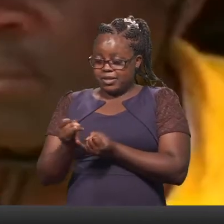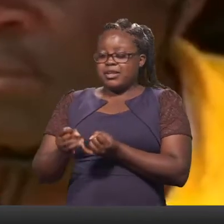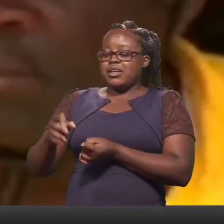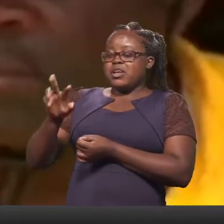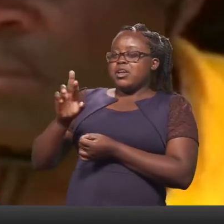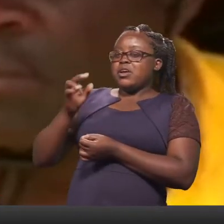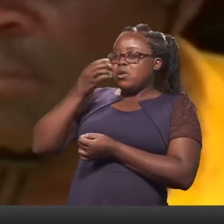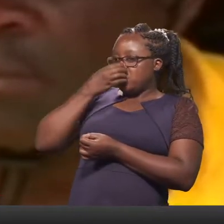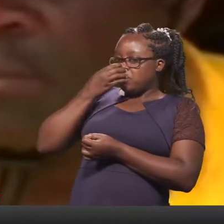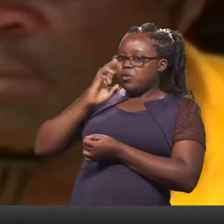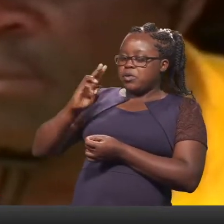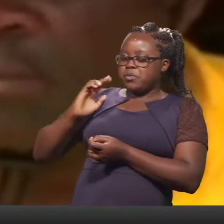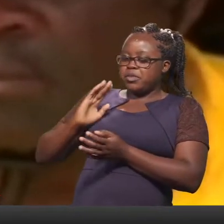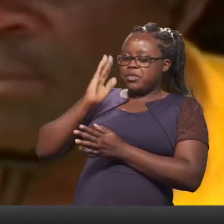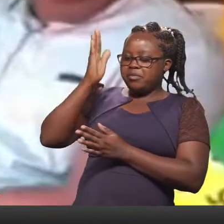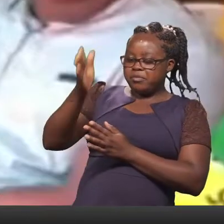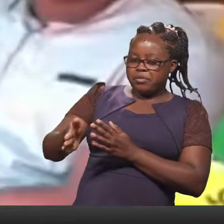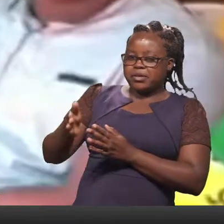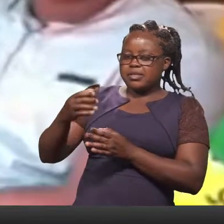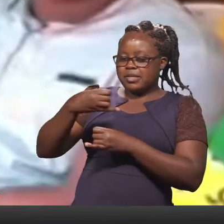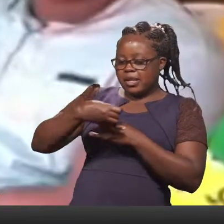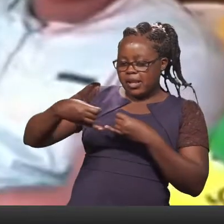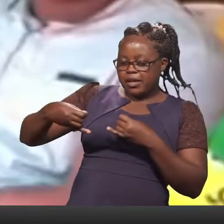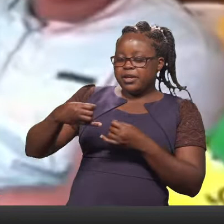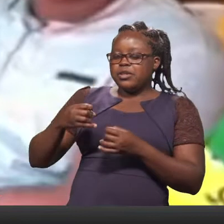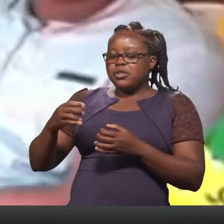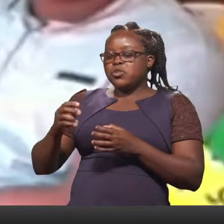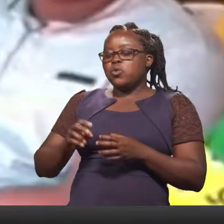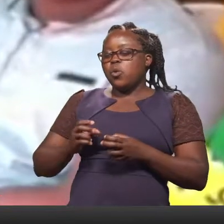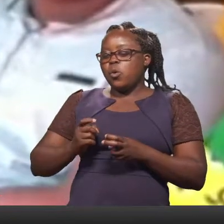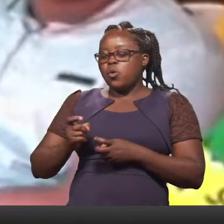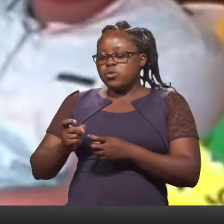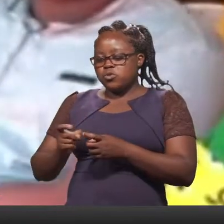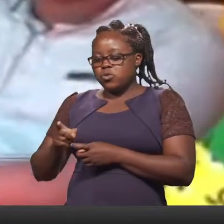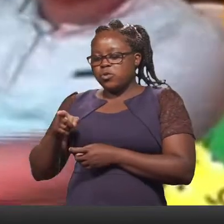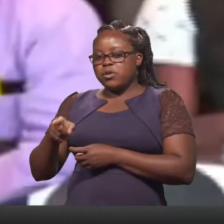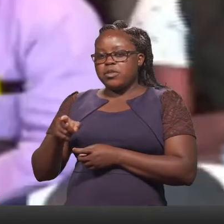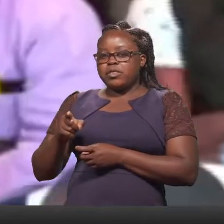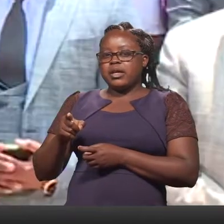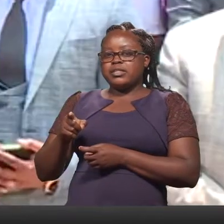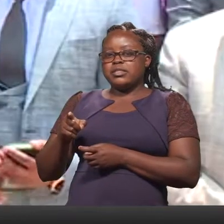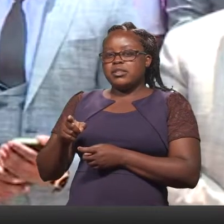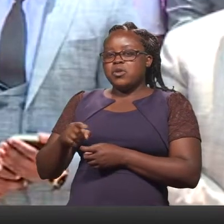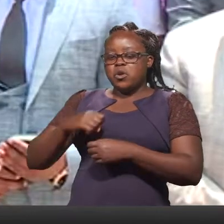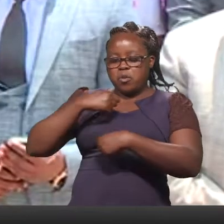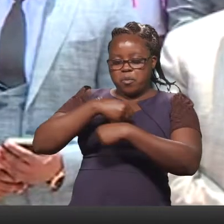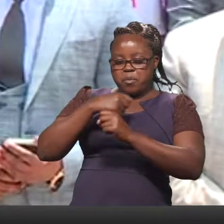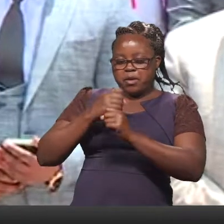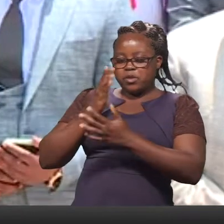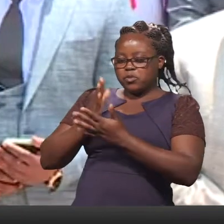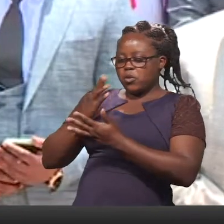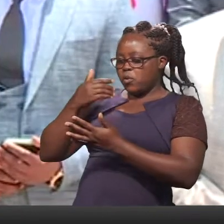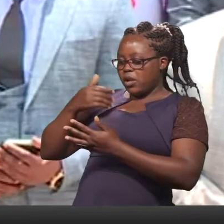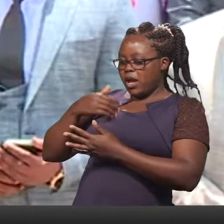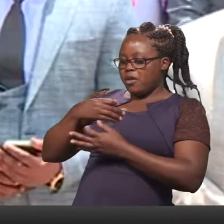Ruto, atakuwa kwenye mstari wa mbele kuongoza shughuli hiyo kote nchini. That we will